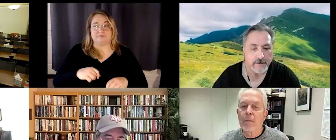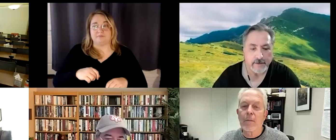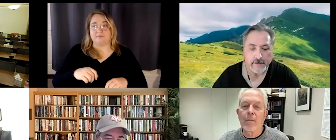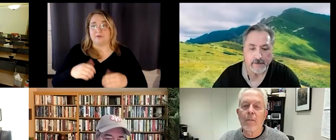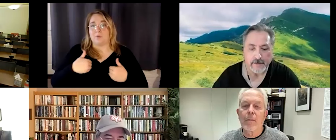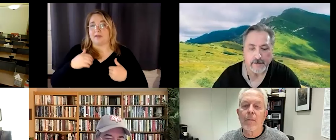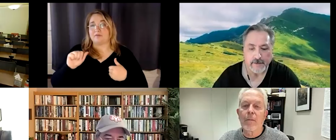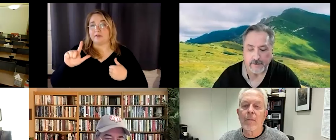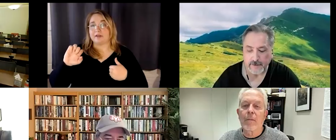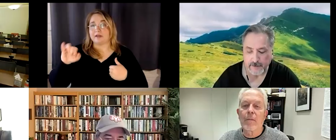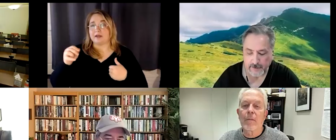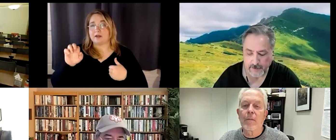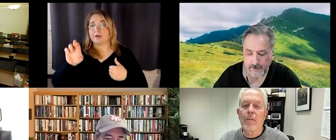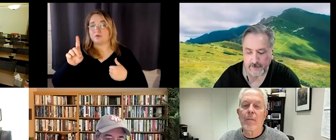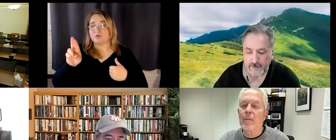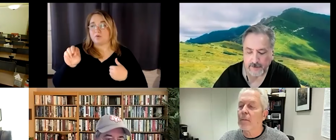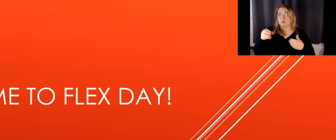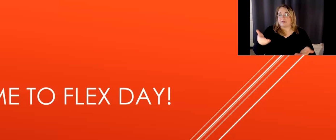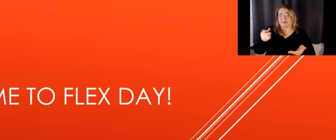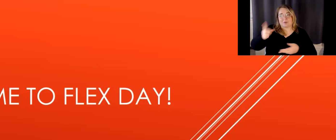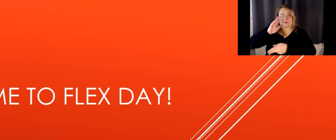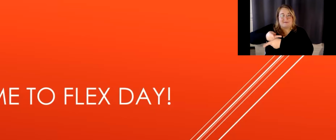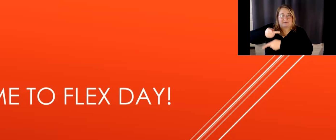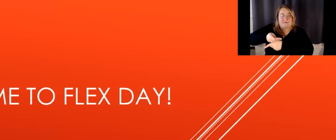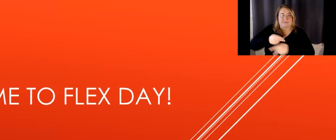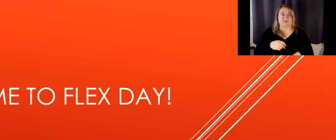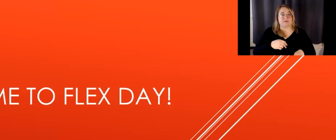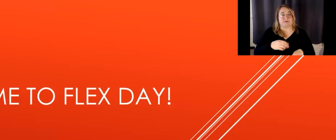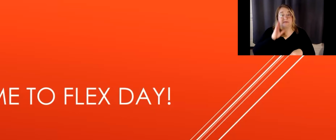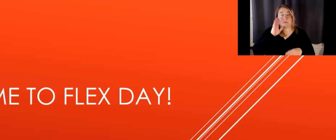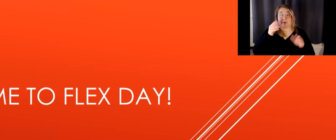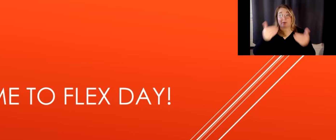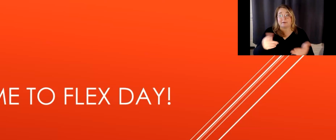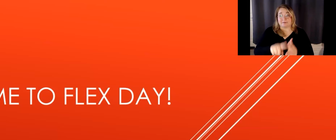to take care of that stuff for us. I'll go ahead and get started.